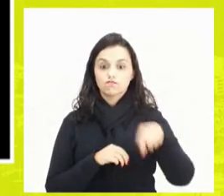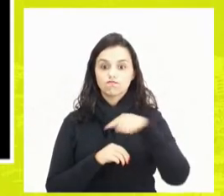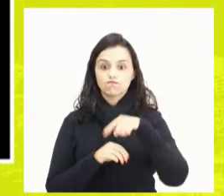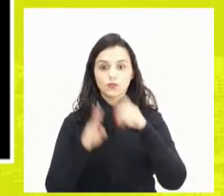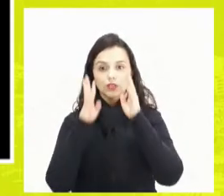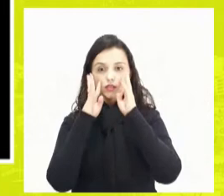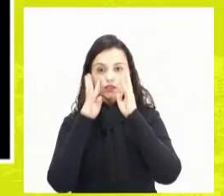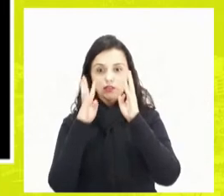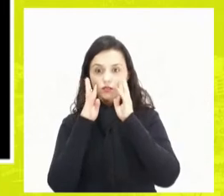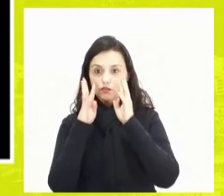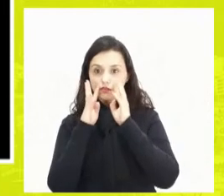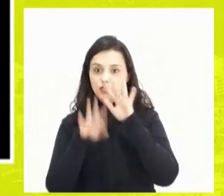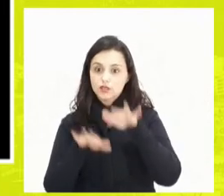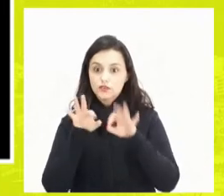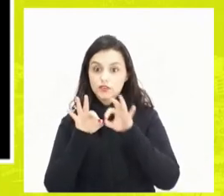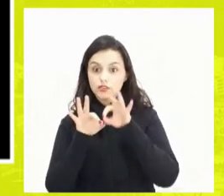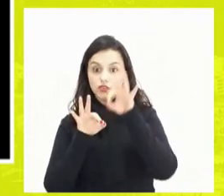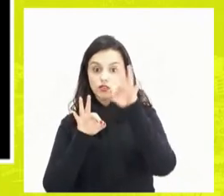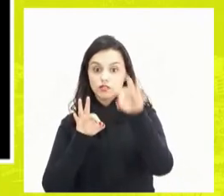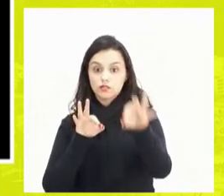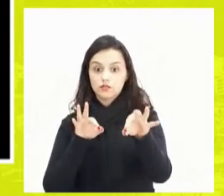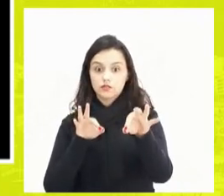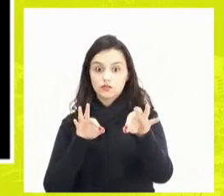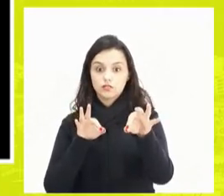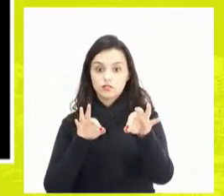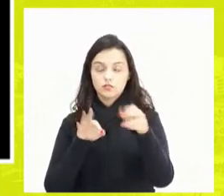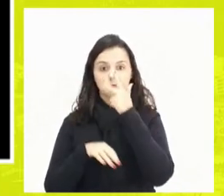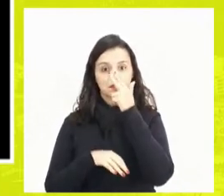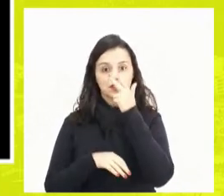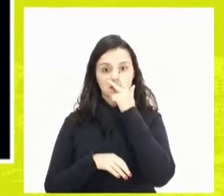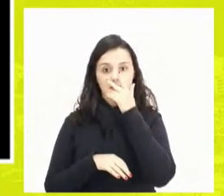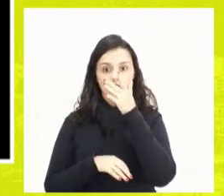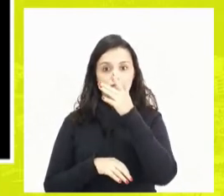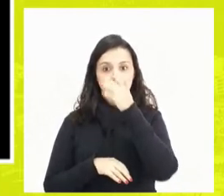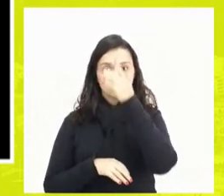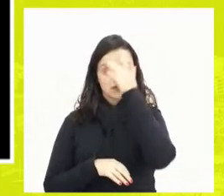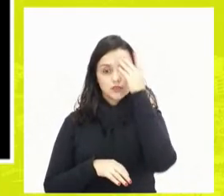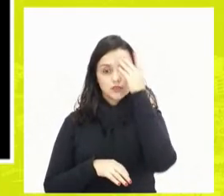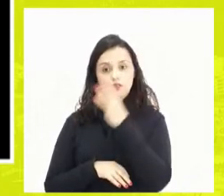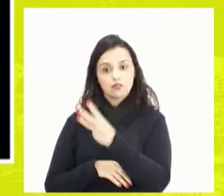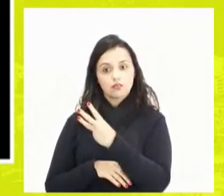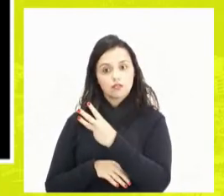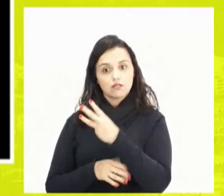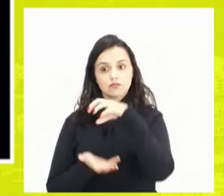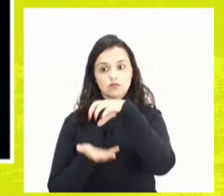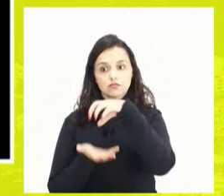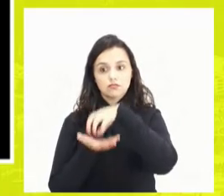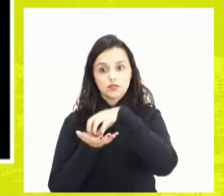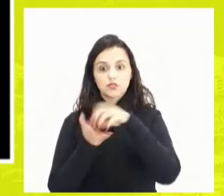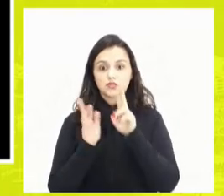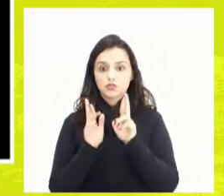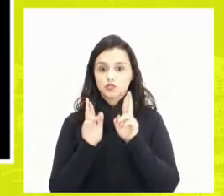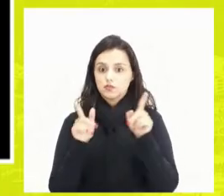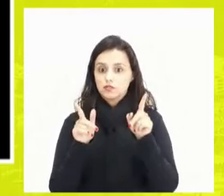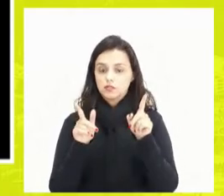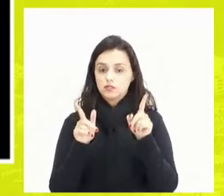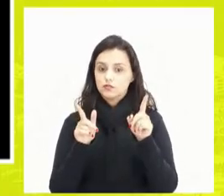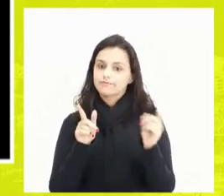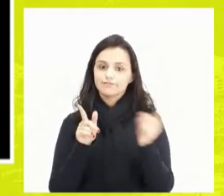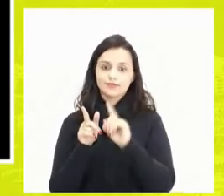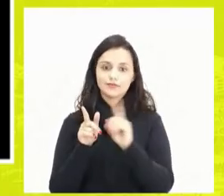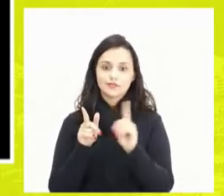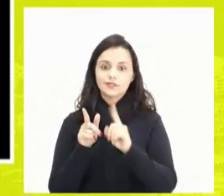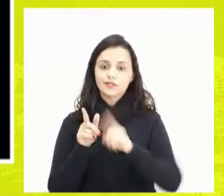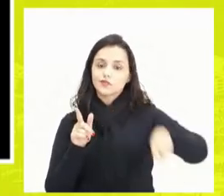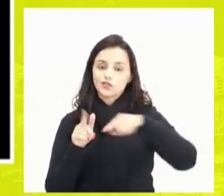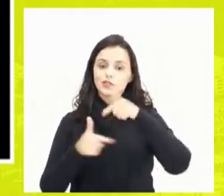for the observer that it's a little bit far you know he receives three speeches